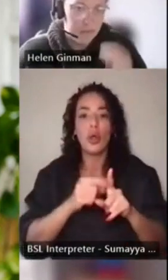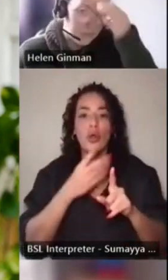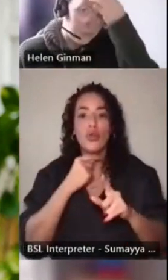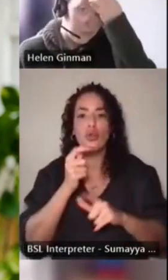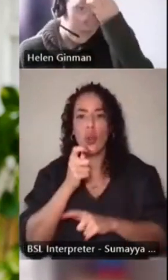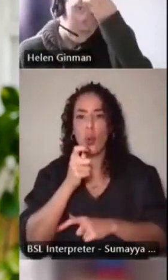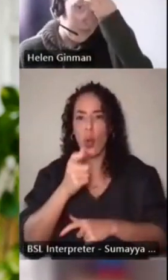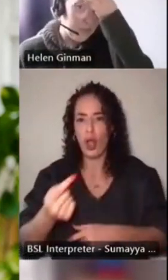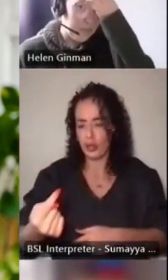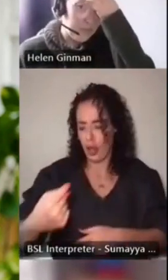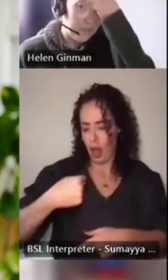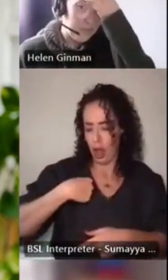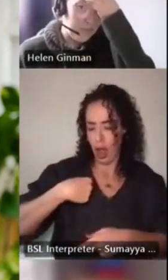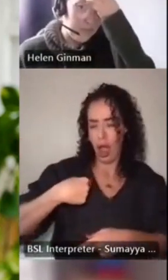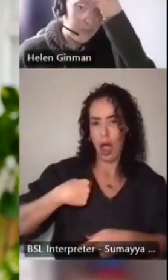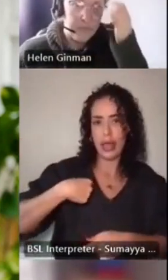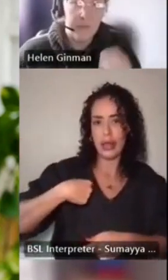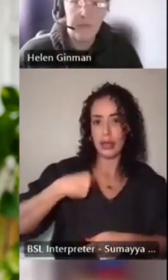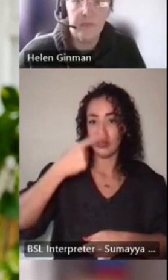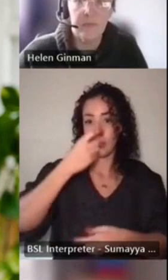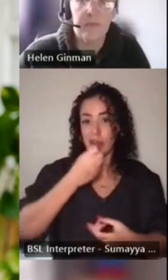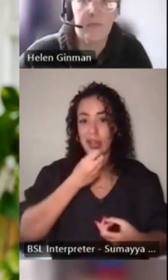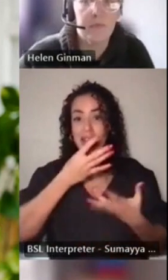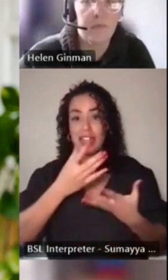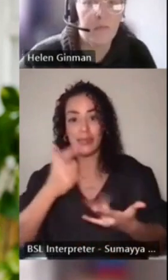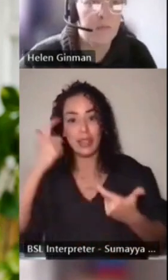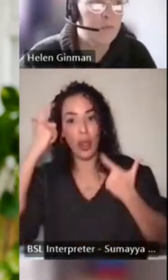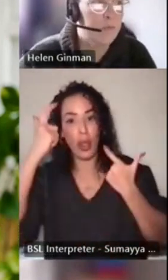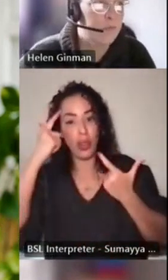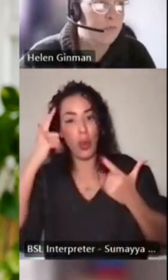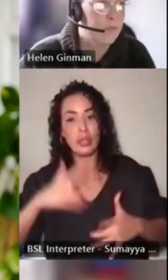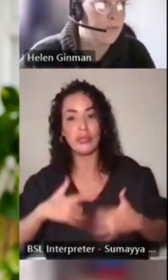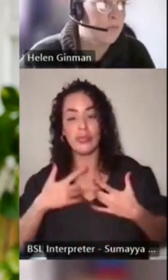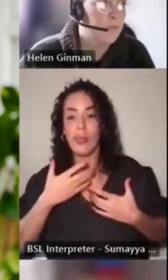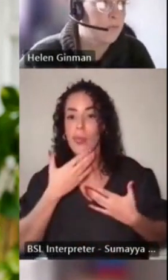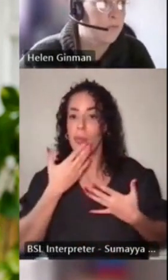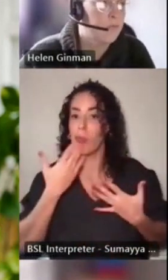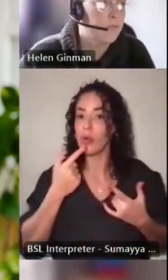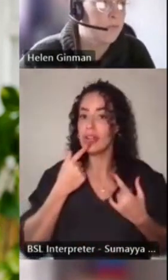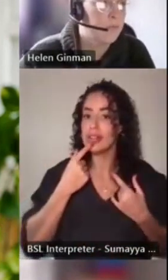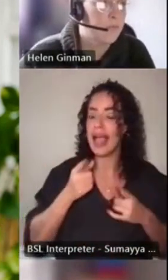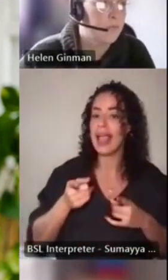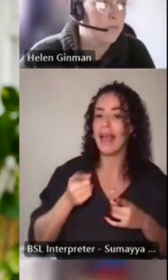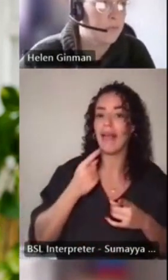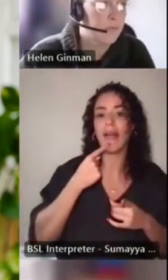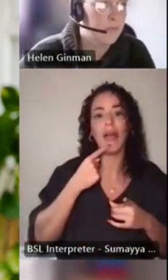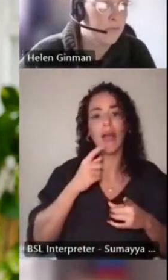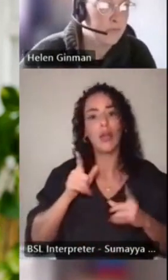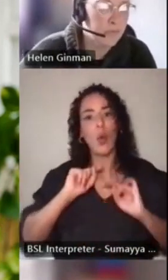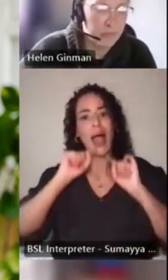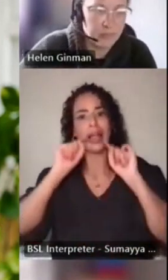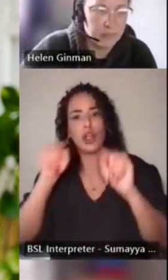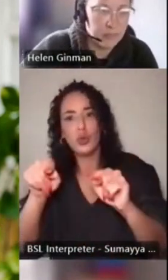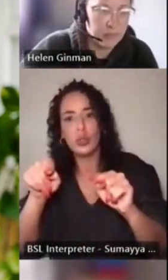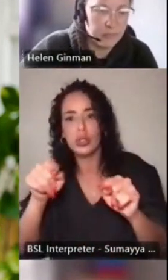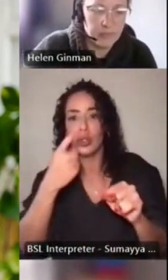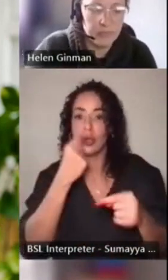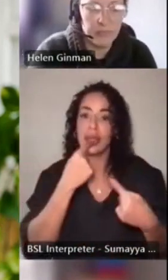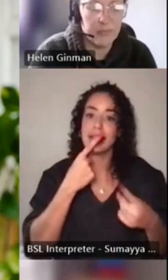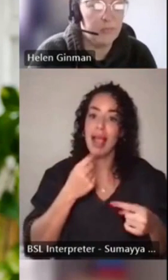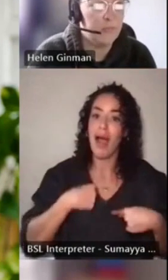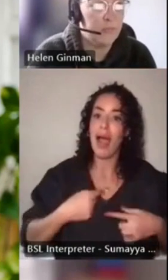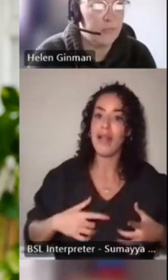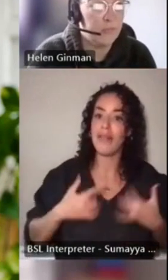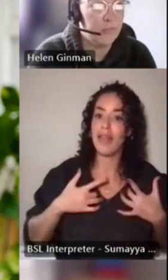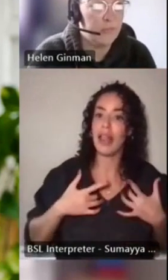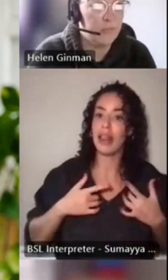to express your thoughts and feelings without sounding accusatory. So for example, you might say I feel instead